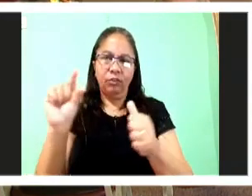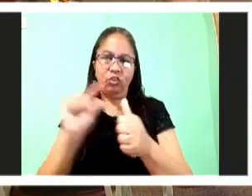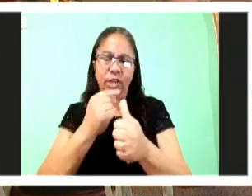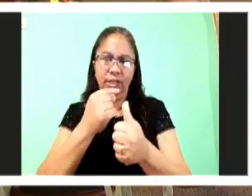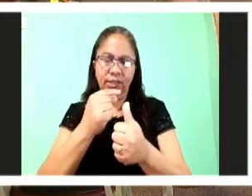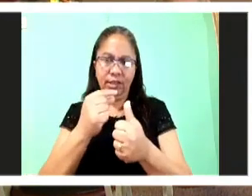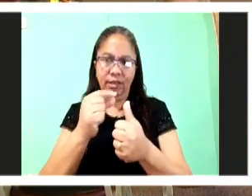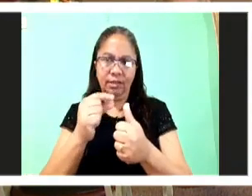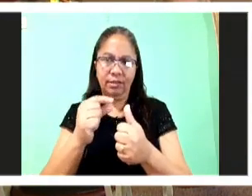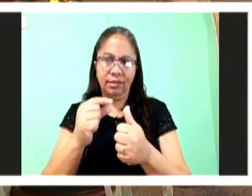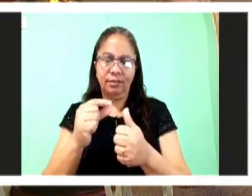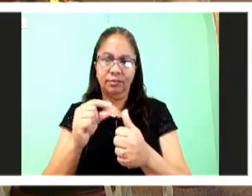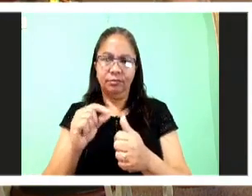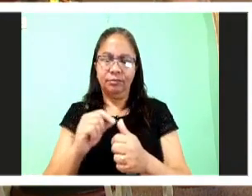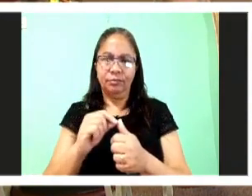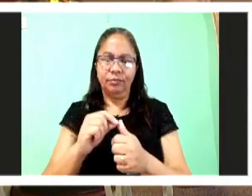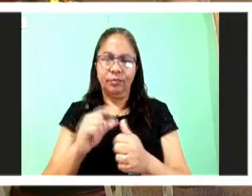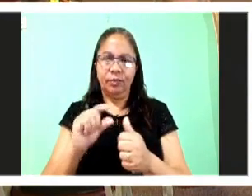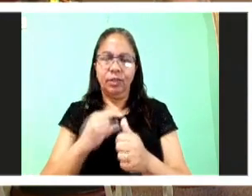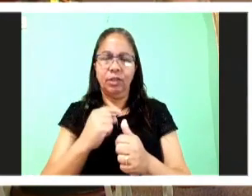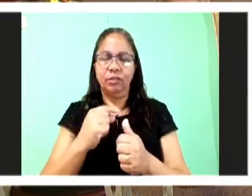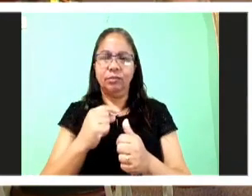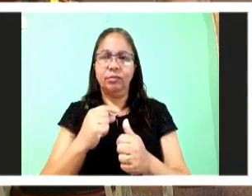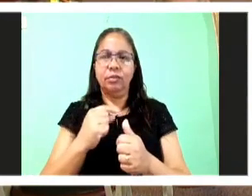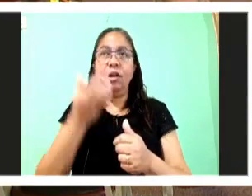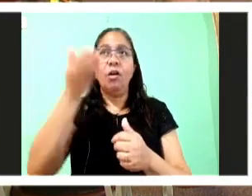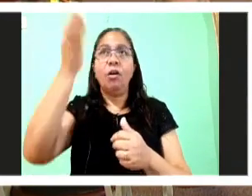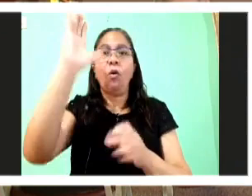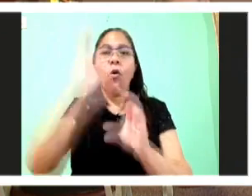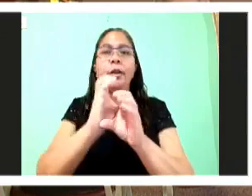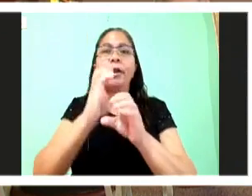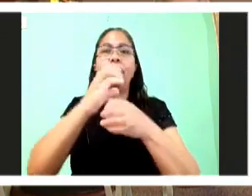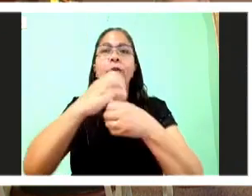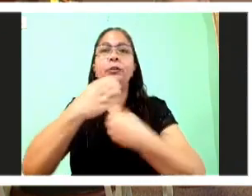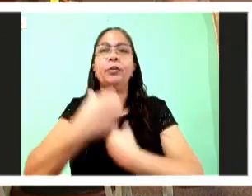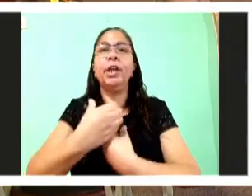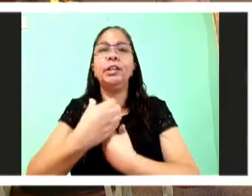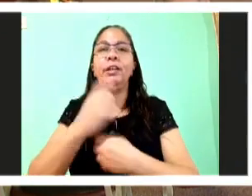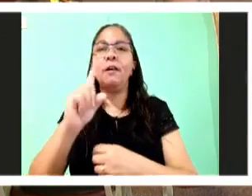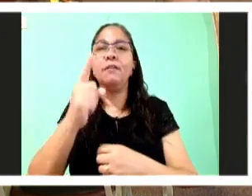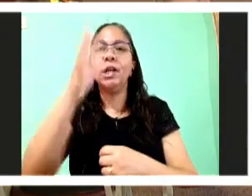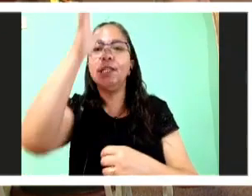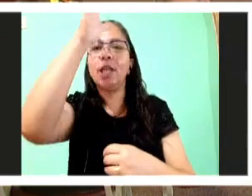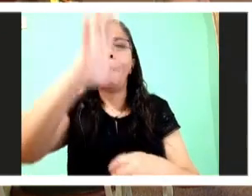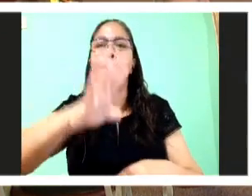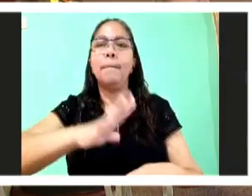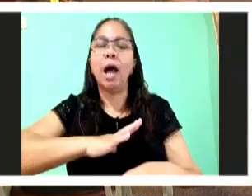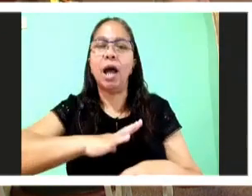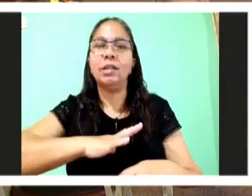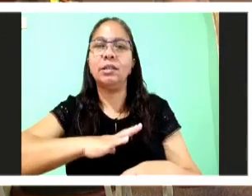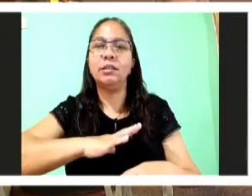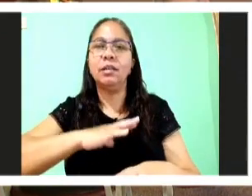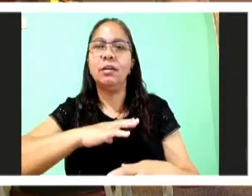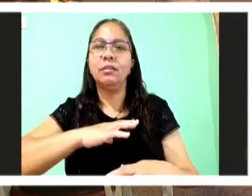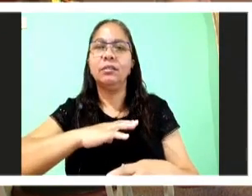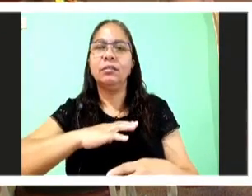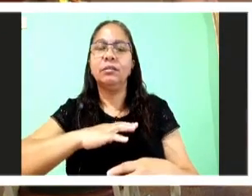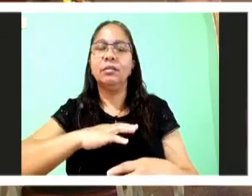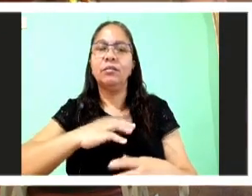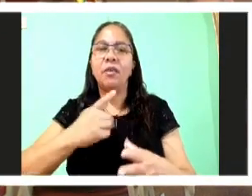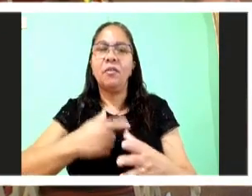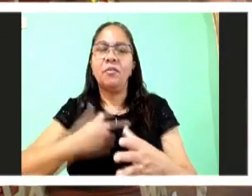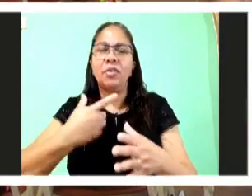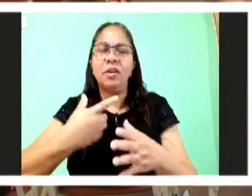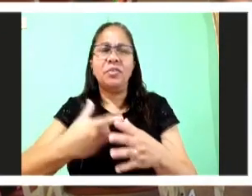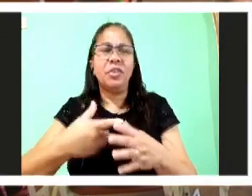And in Genesis, we see how God created. First, he created the man, and he fashioned, and then he said